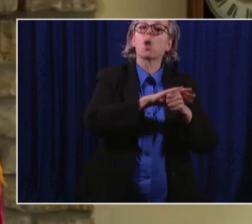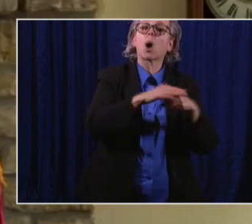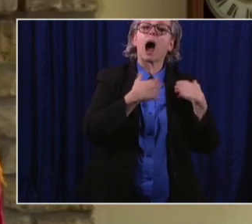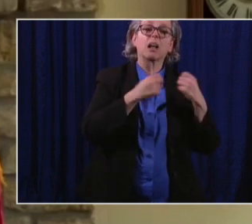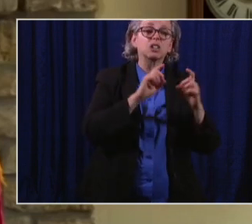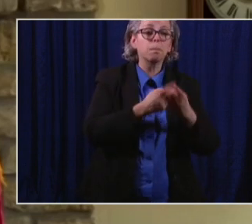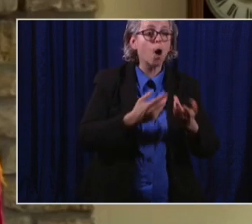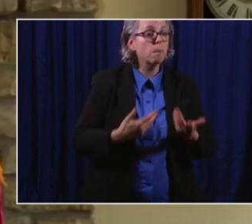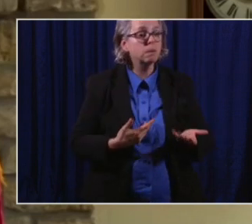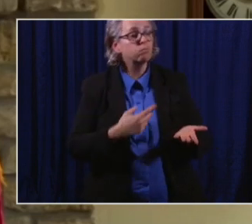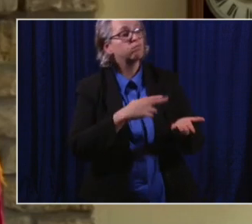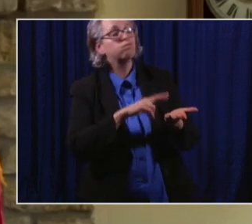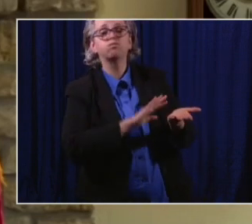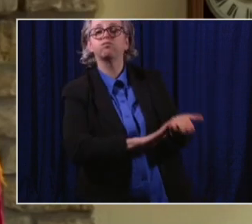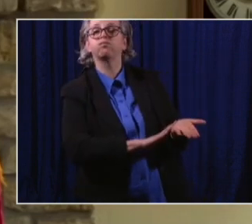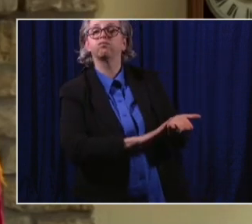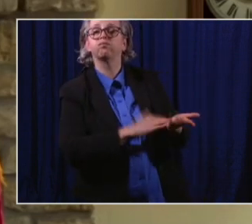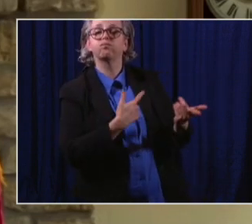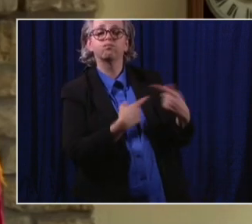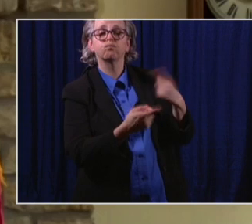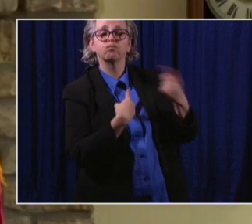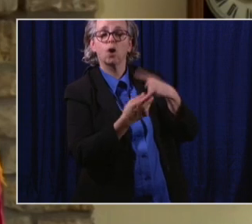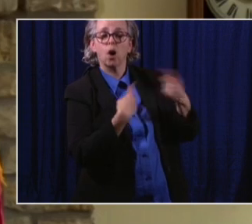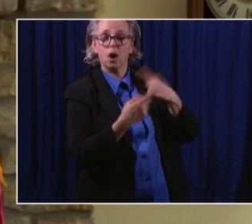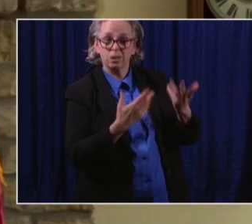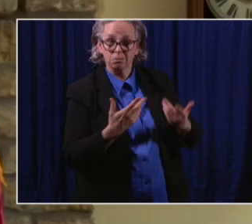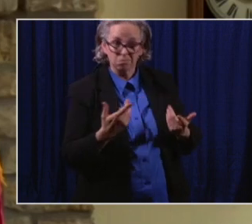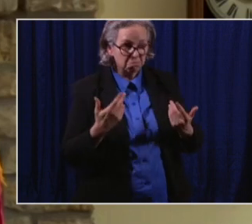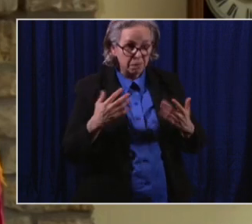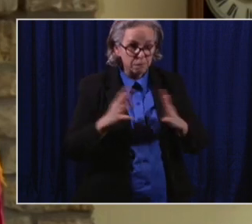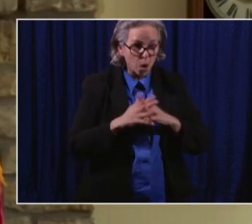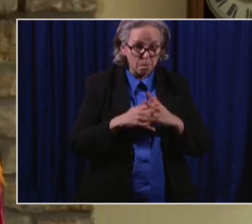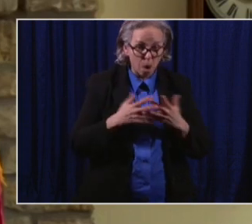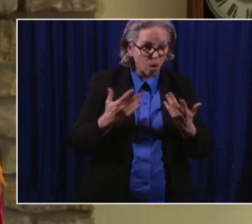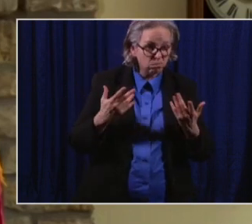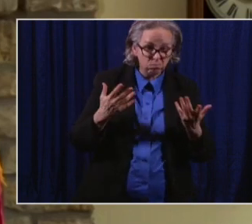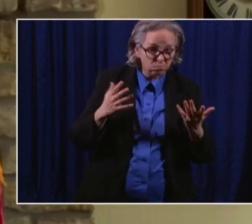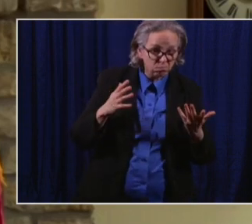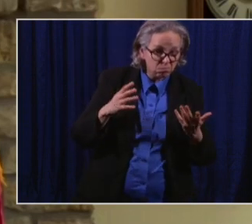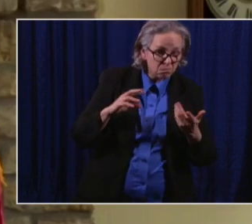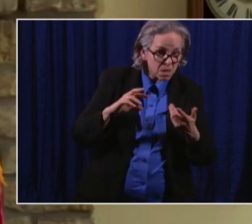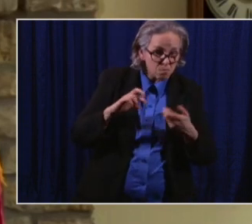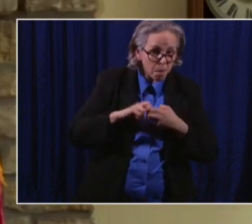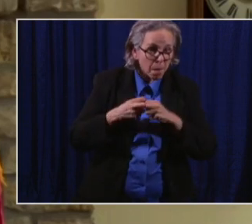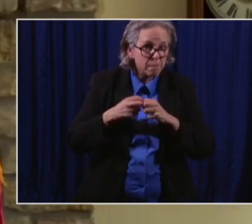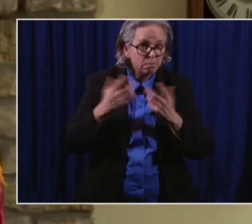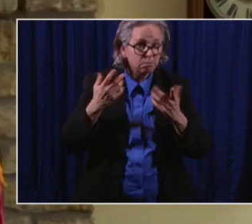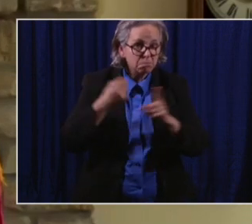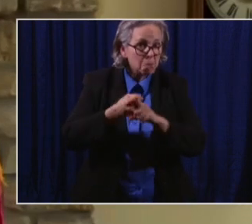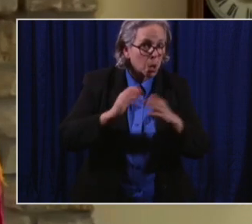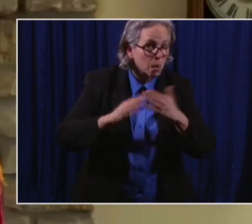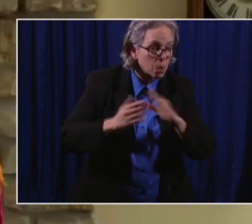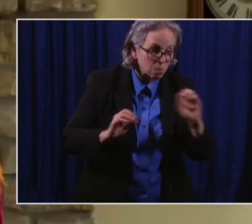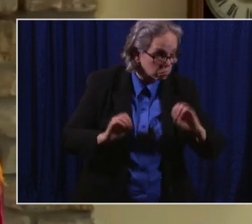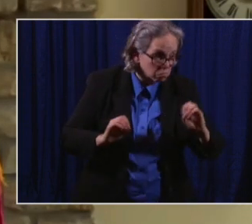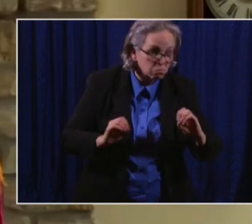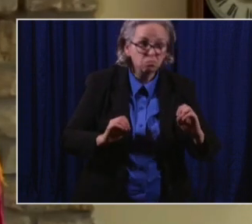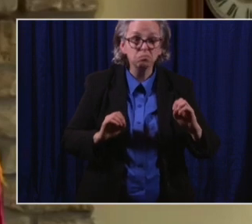what impact that had. It looked like it was safe. They really didn't have any